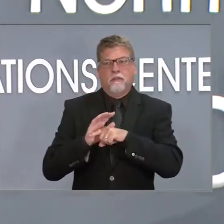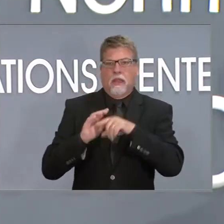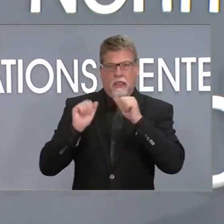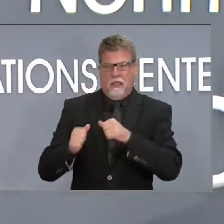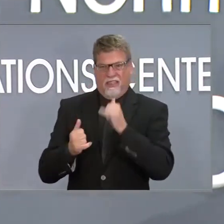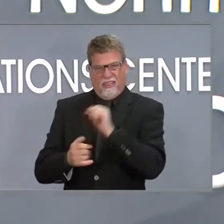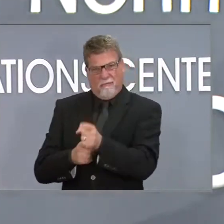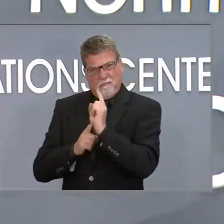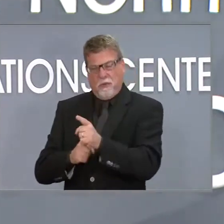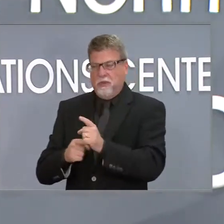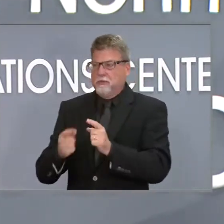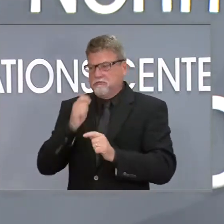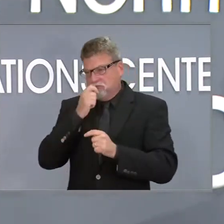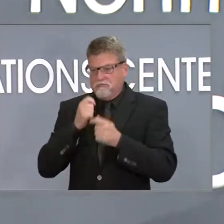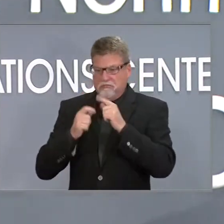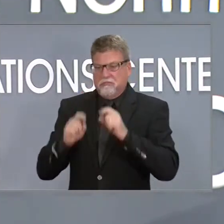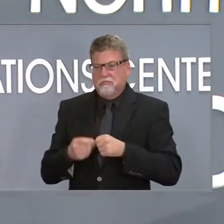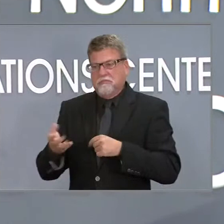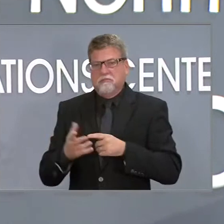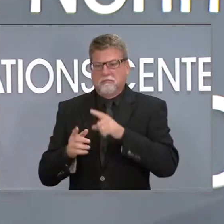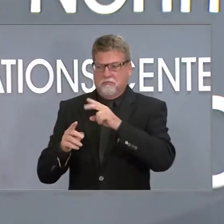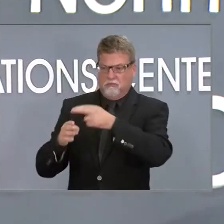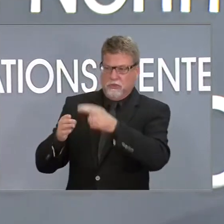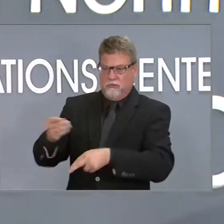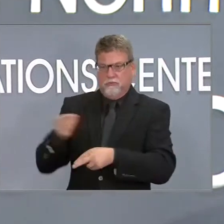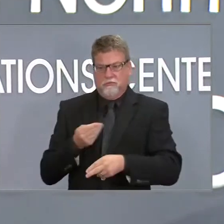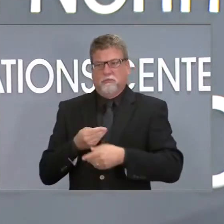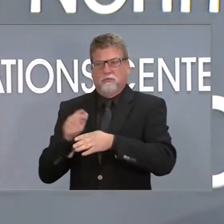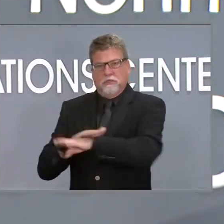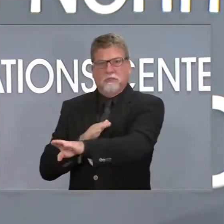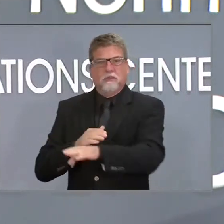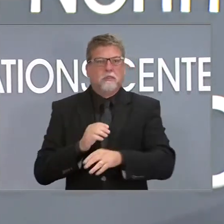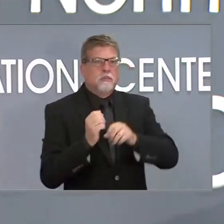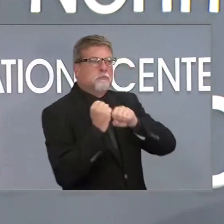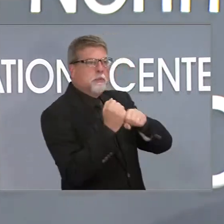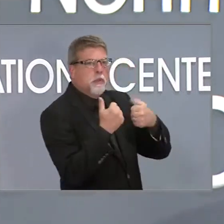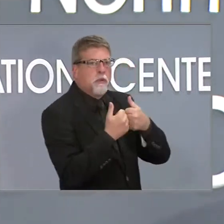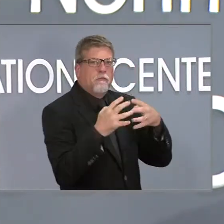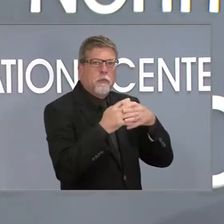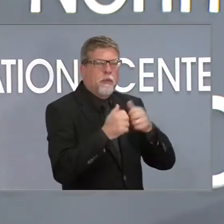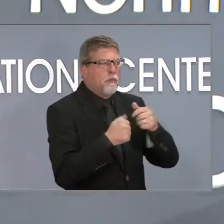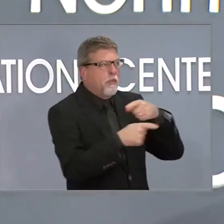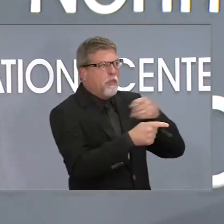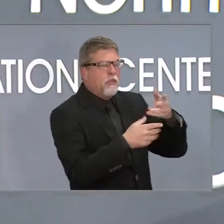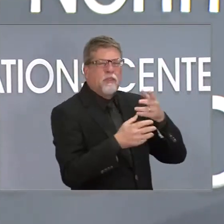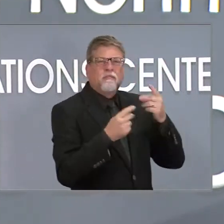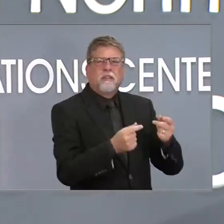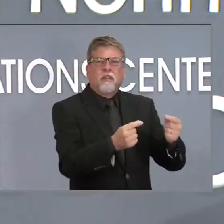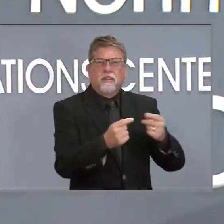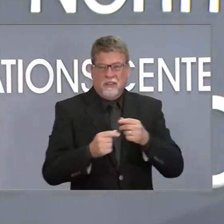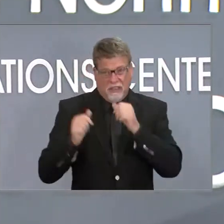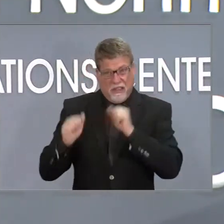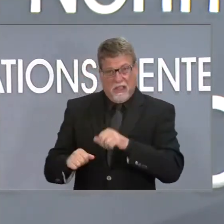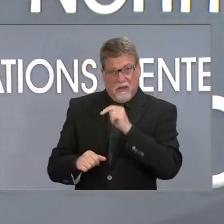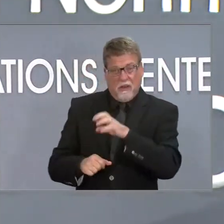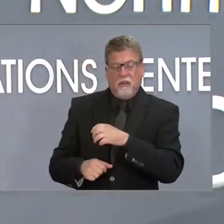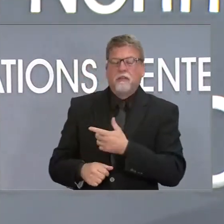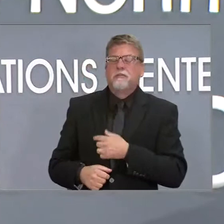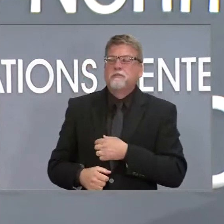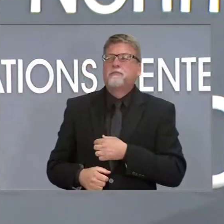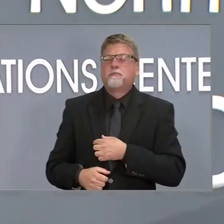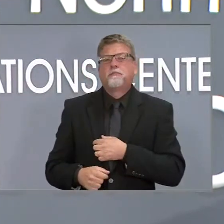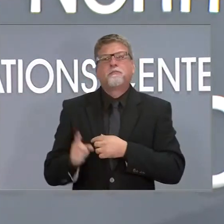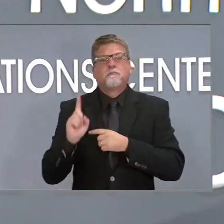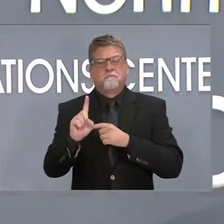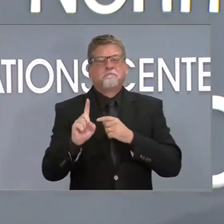us, and we have provided rapid tests, particularly in our schools and in other places. And we're